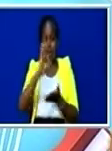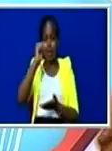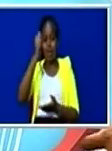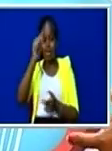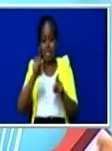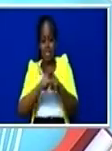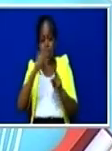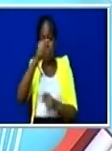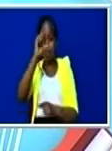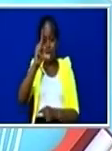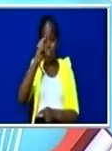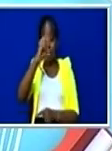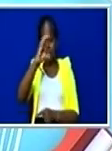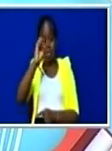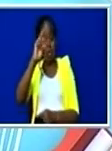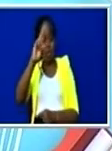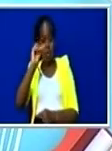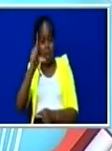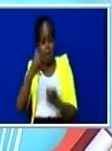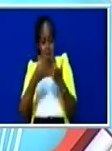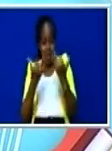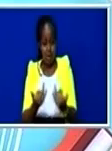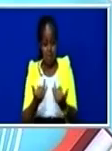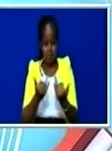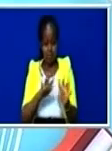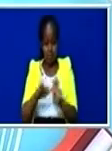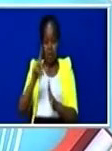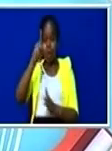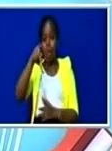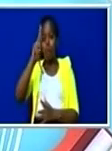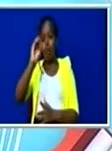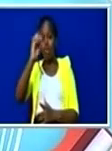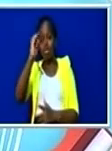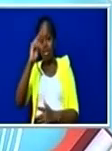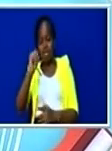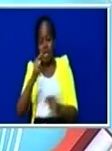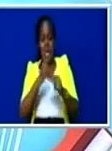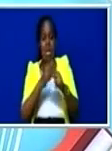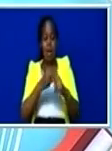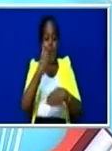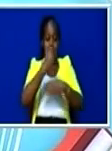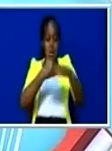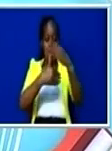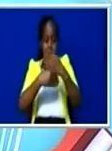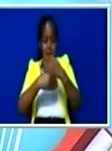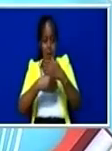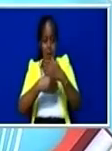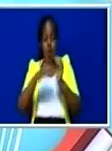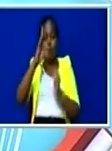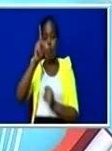glycerol are the building blocks. So when it comes to proteins, their building blocks are known as amino